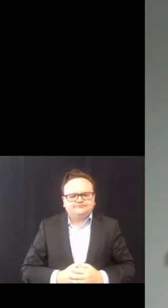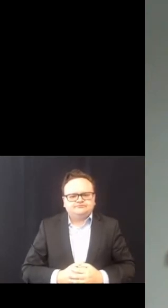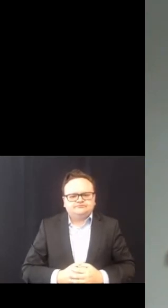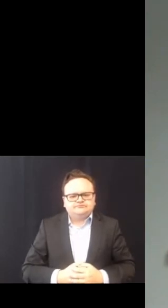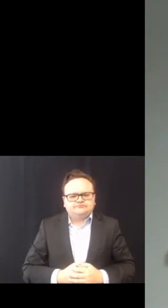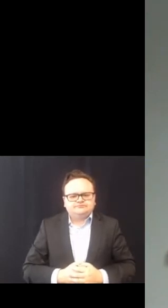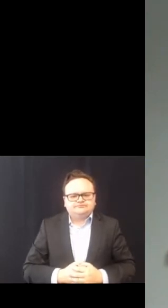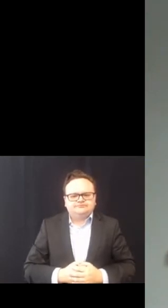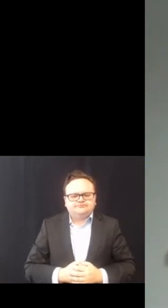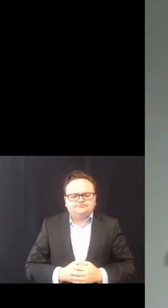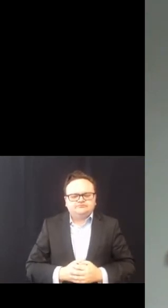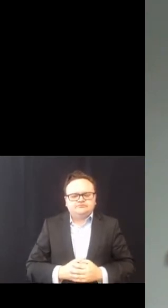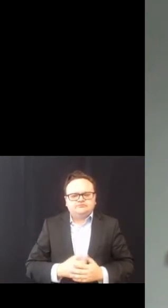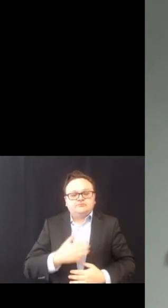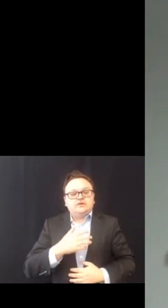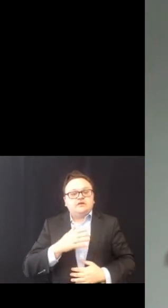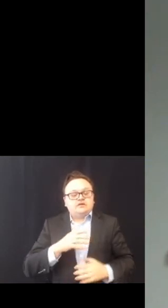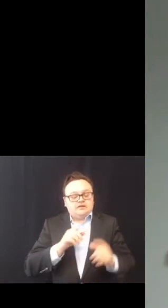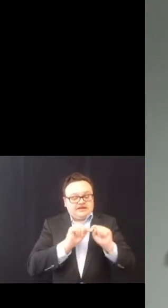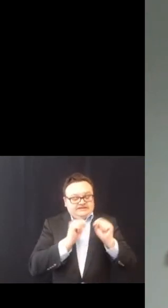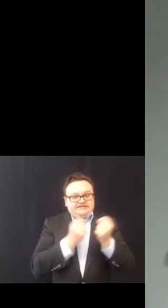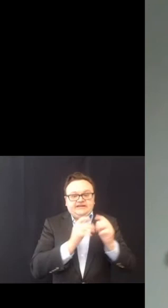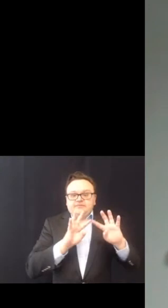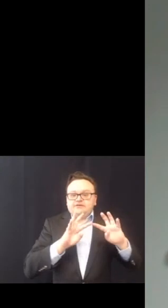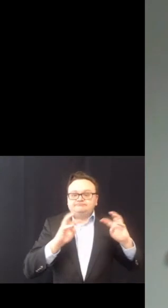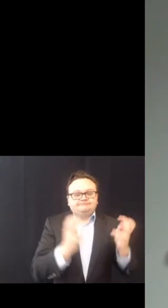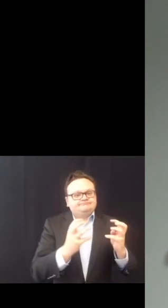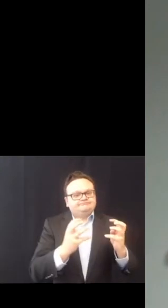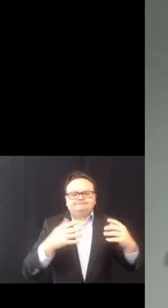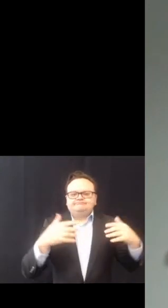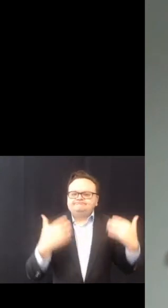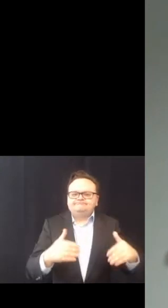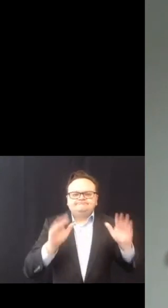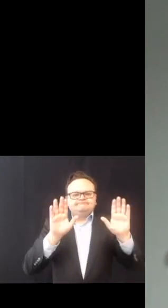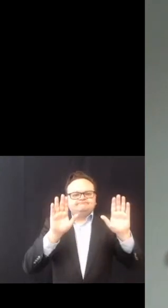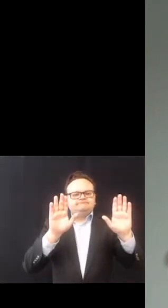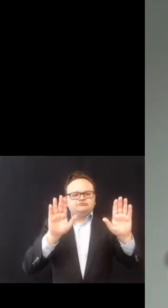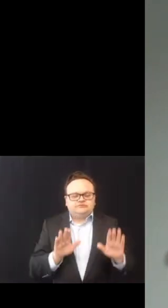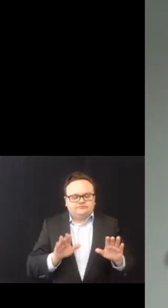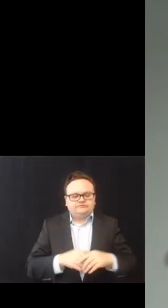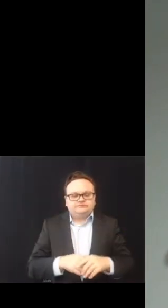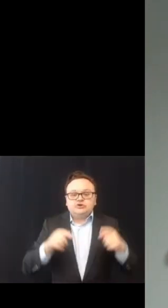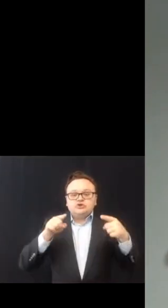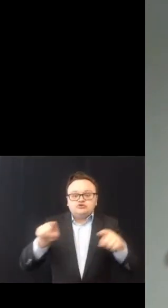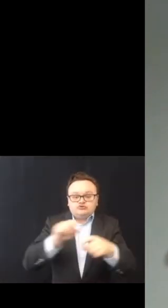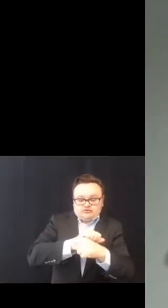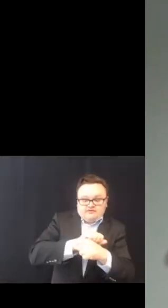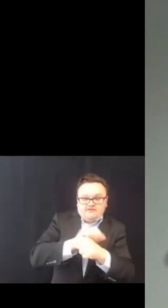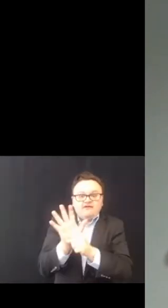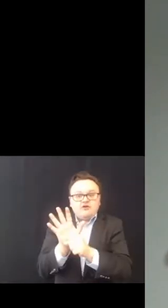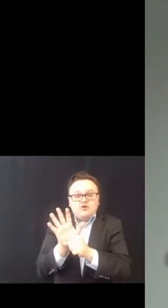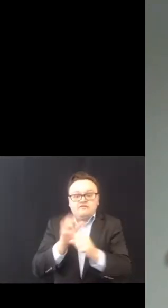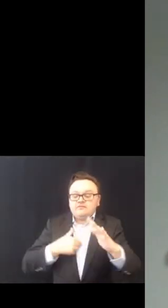we are a good team during this pandemic, and I have not missed any work and